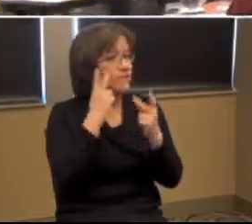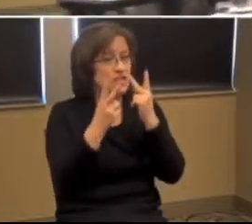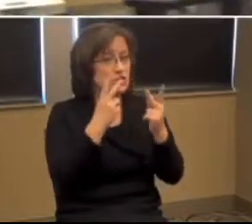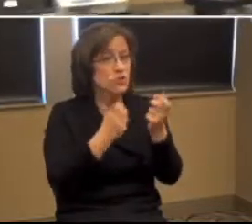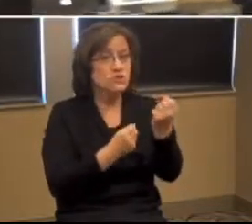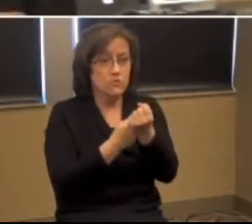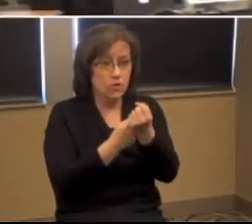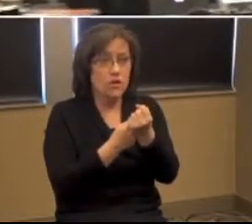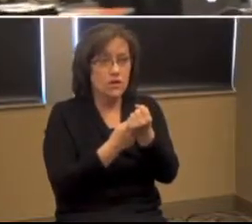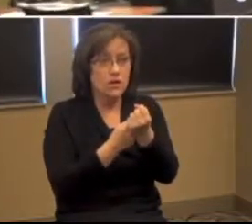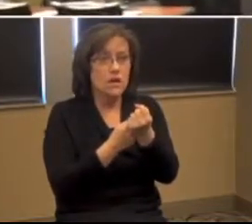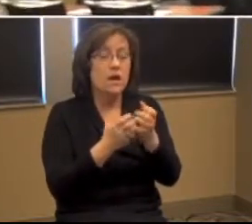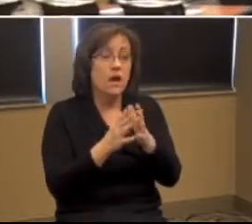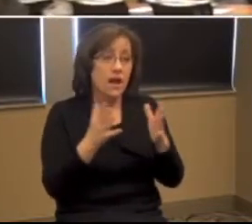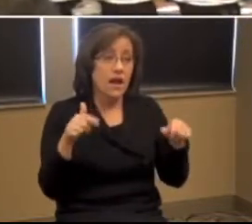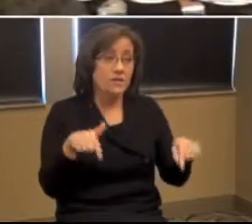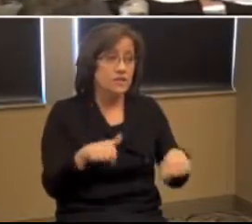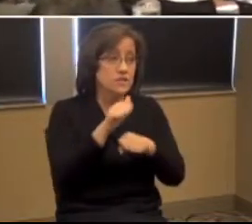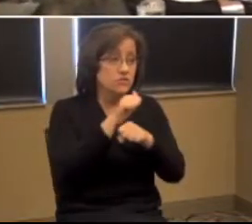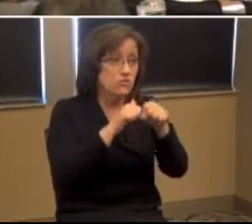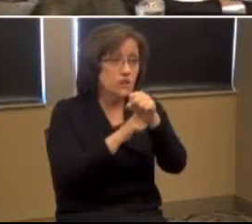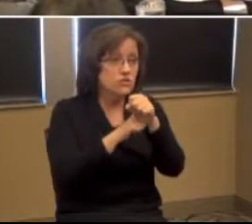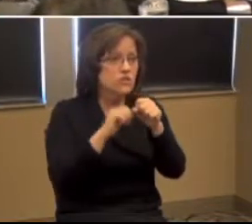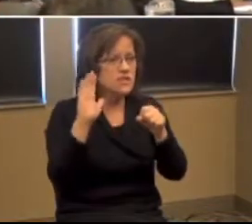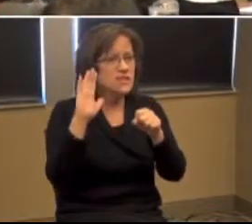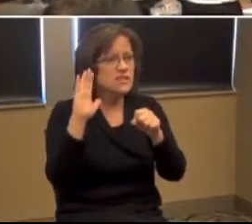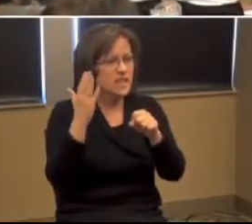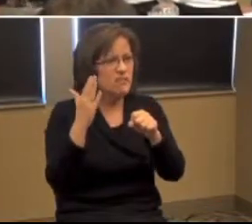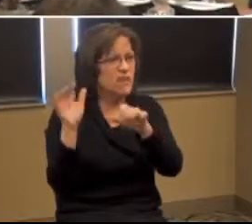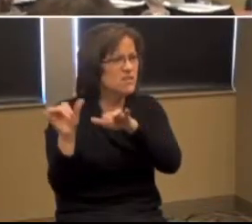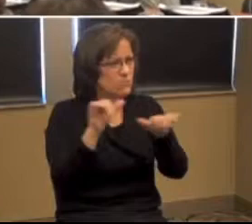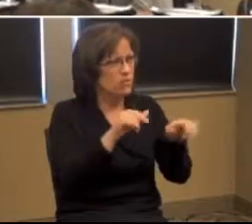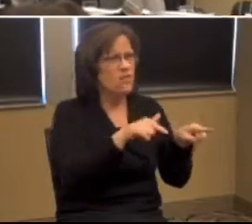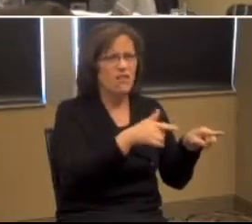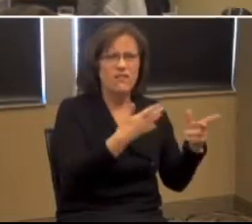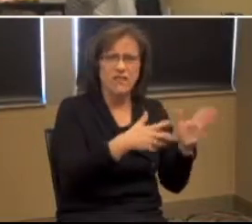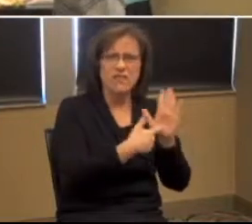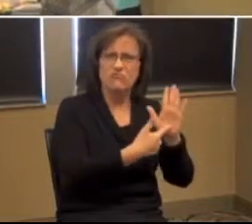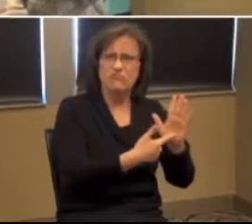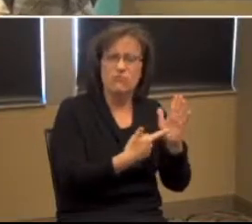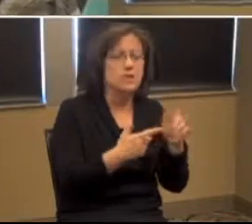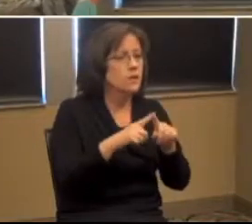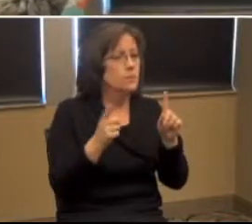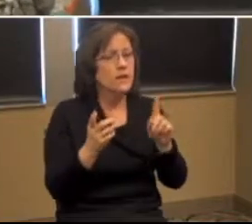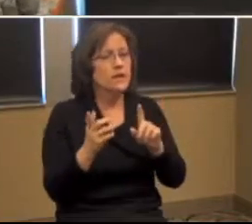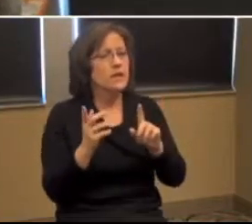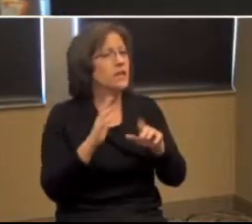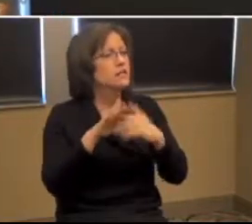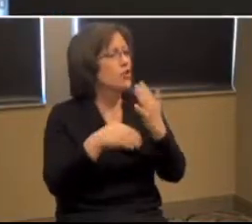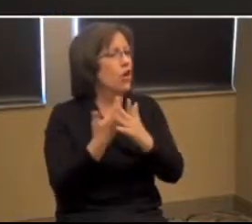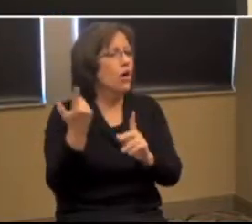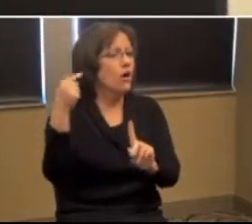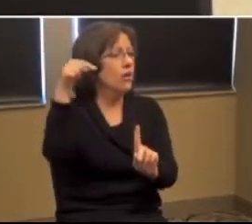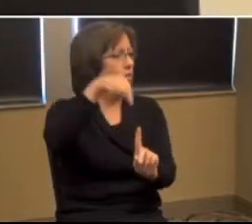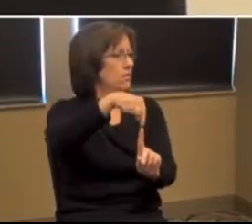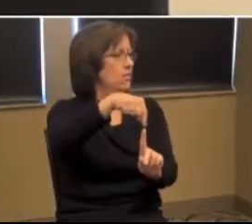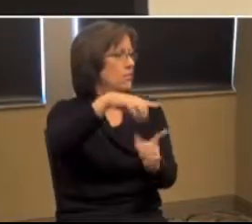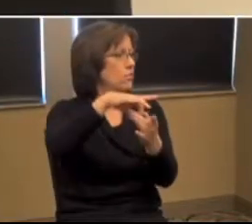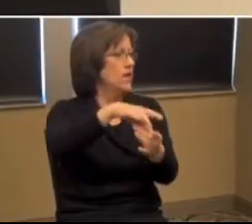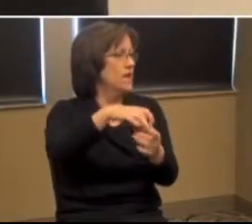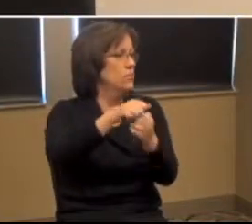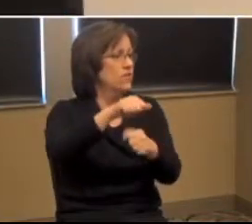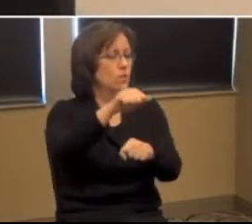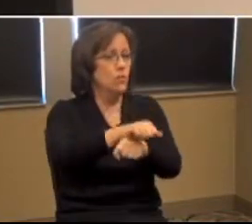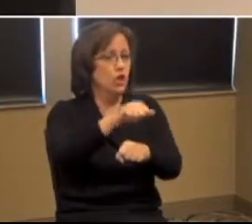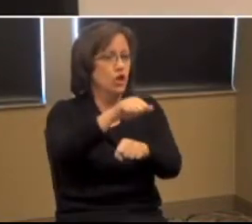is, a lot of this structure is going to seem very similar to that, but we're going to remember that this all comes back to work. And there's some